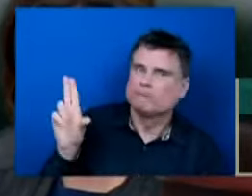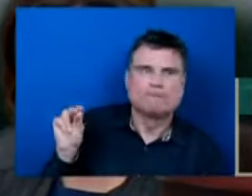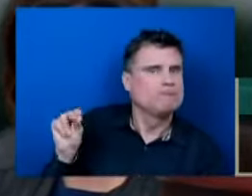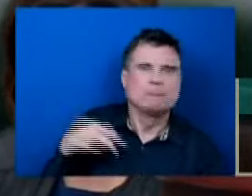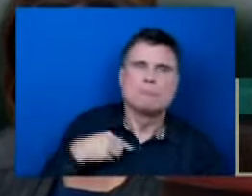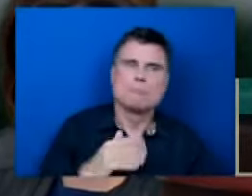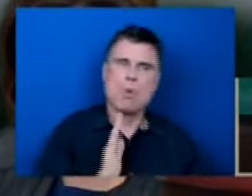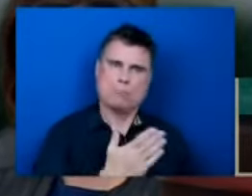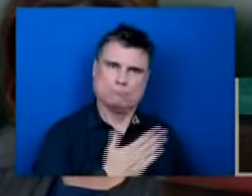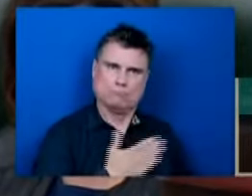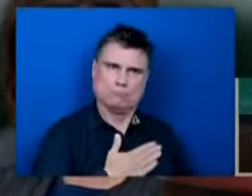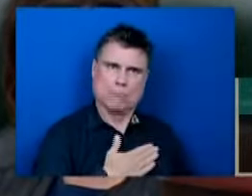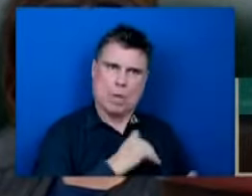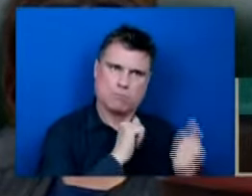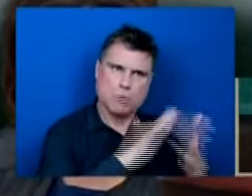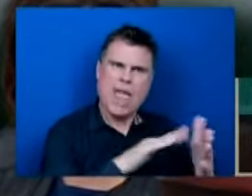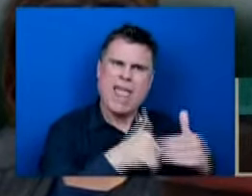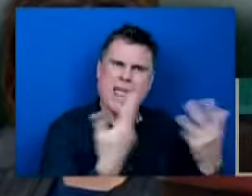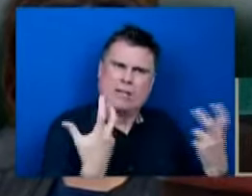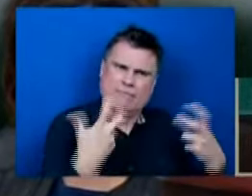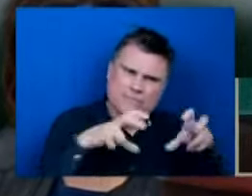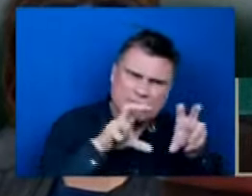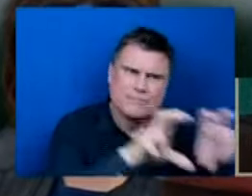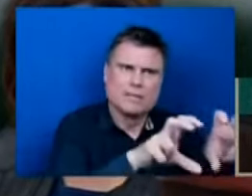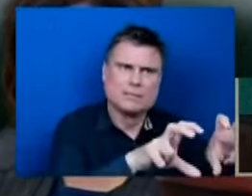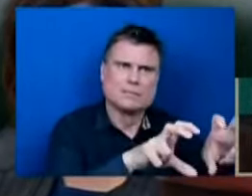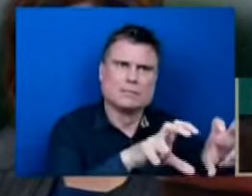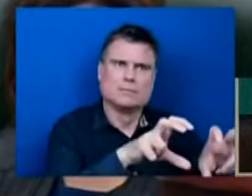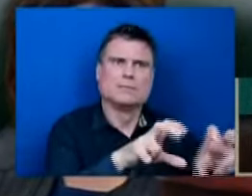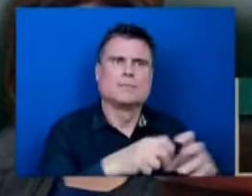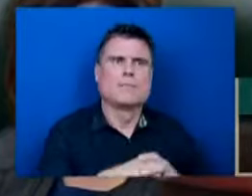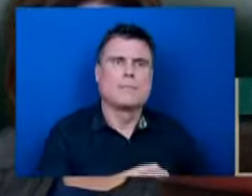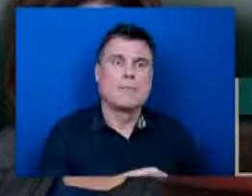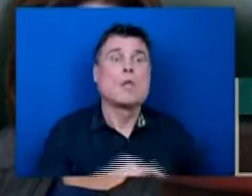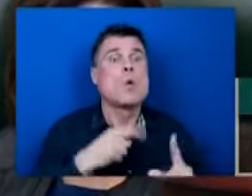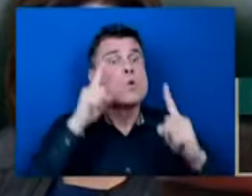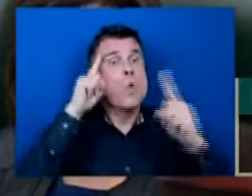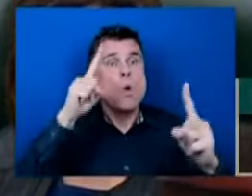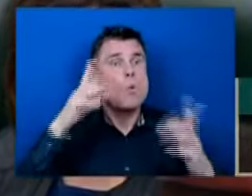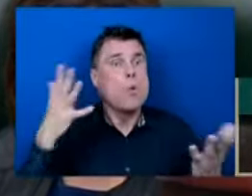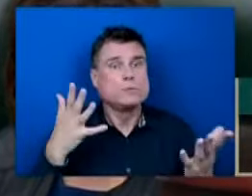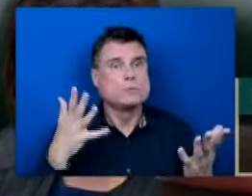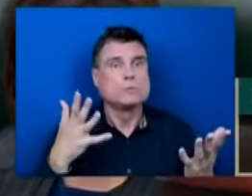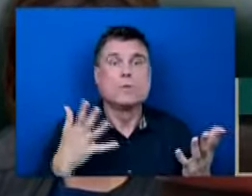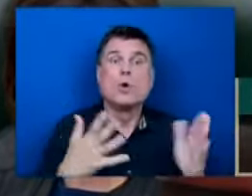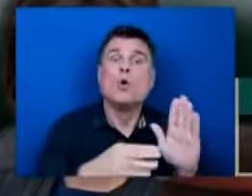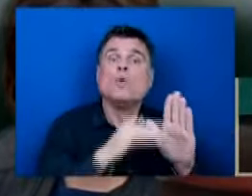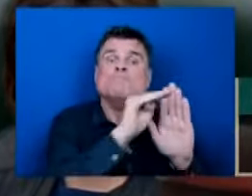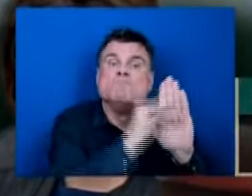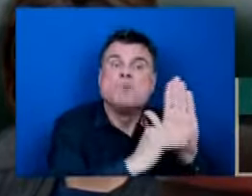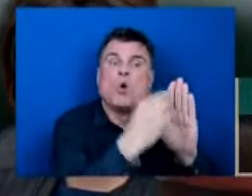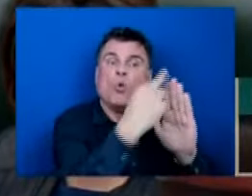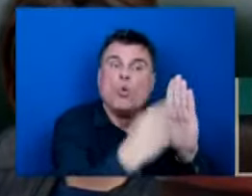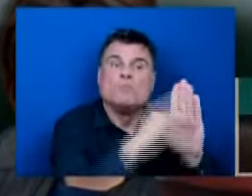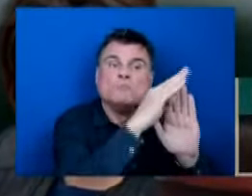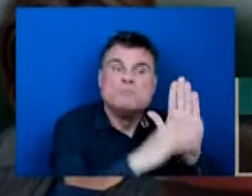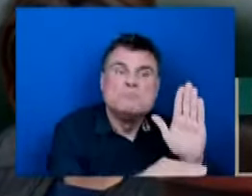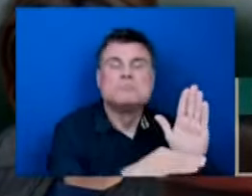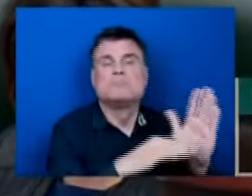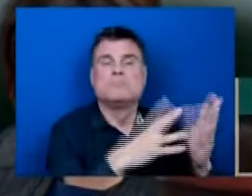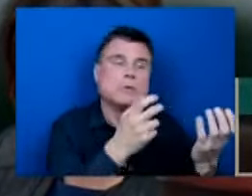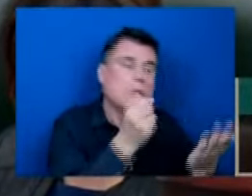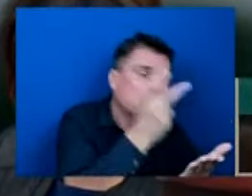here. We relentlessly pursued red tape reduction and regulatory modernization, and we significantly reduced our business tax